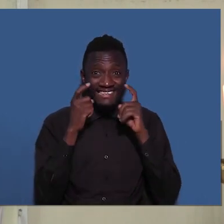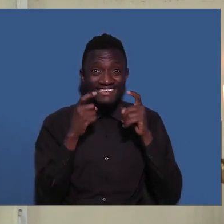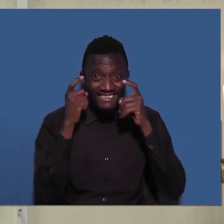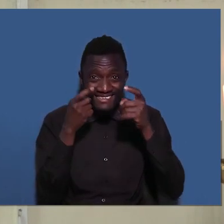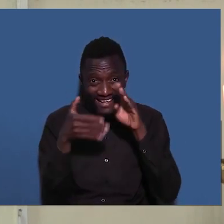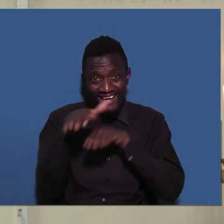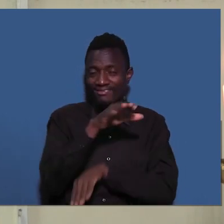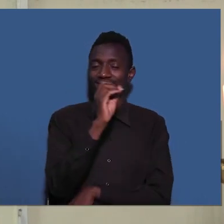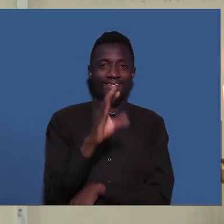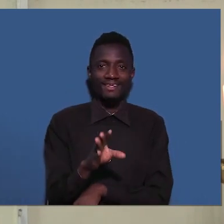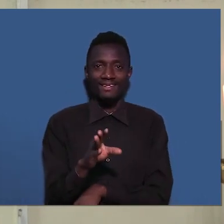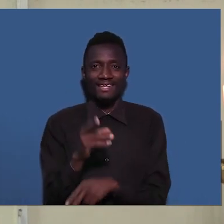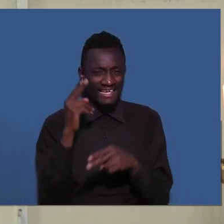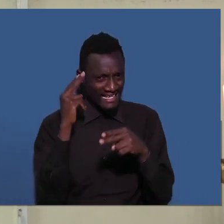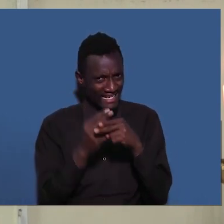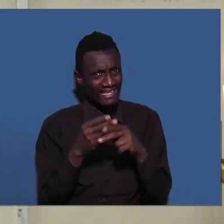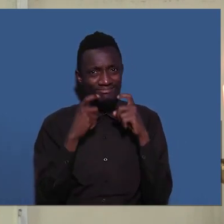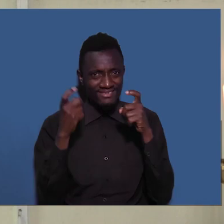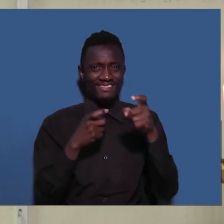In Eden,